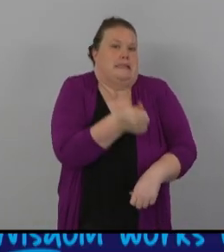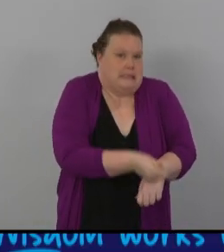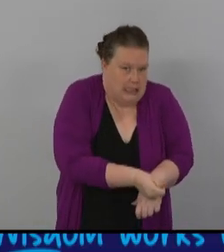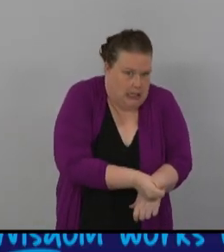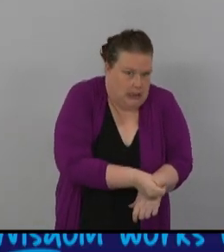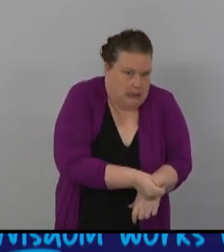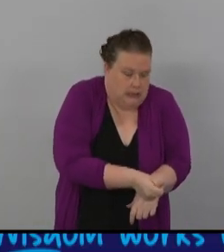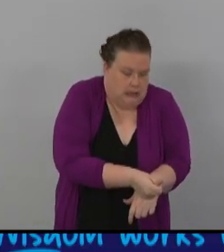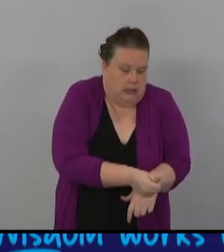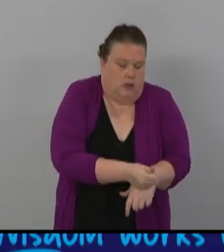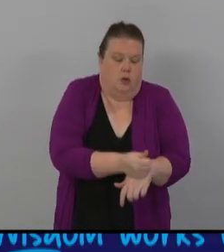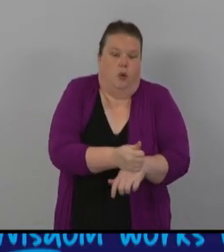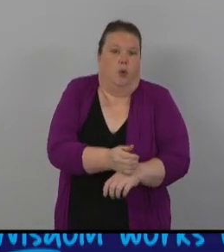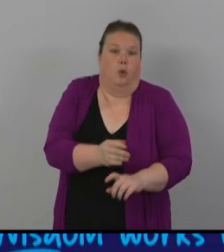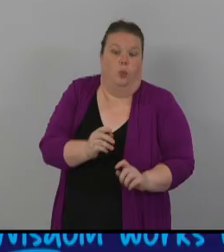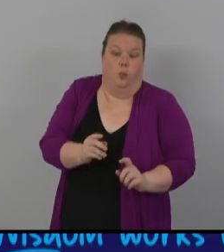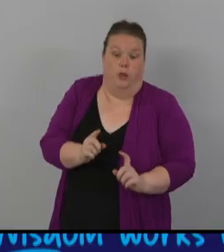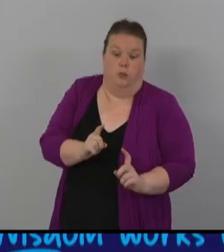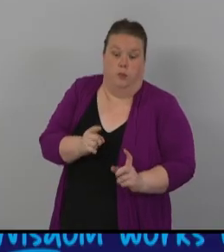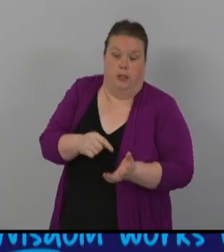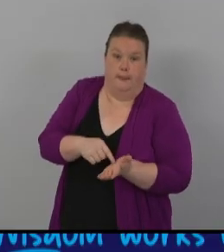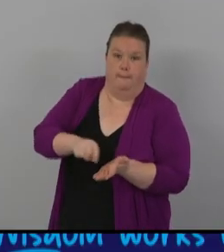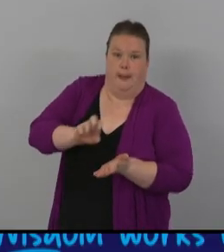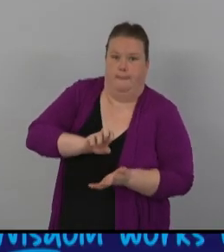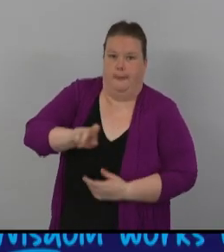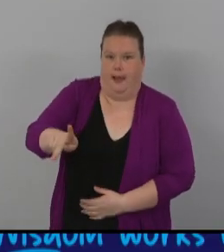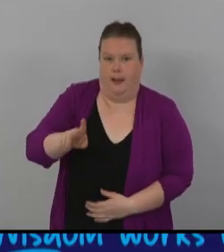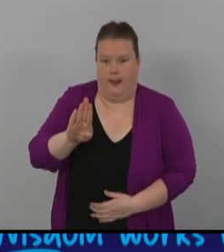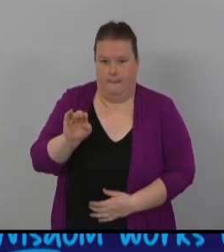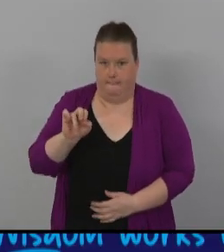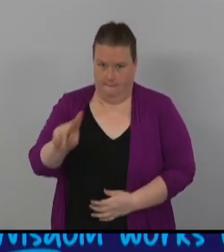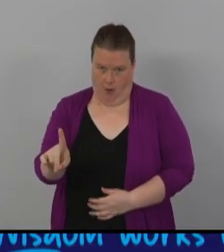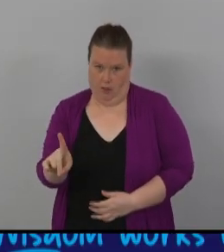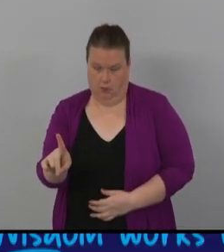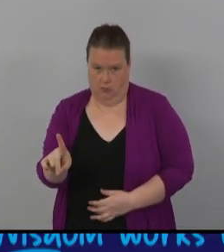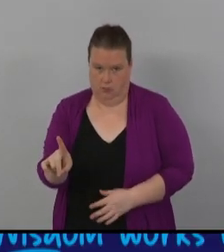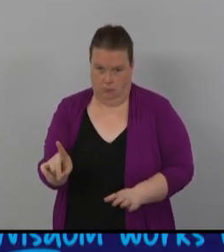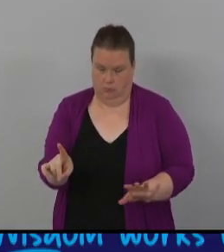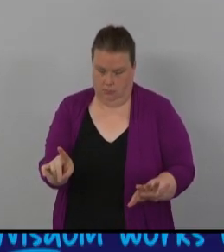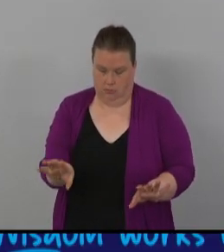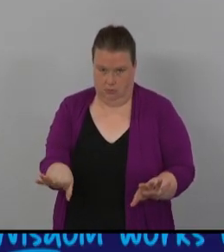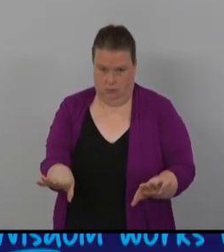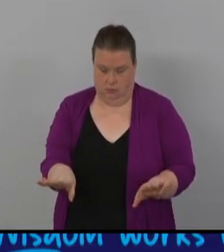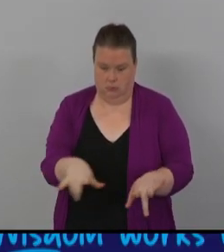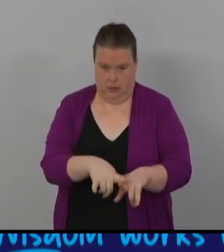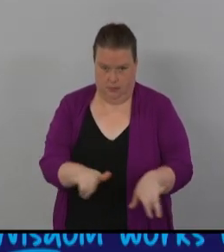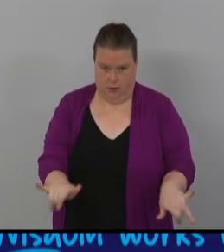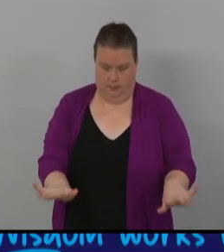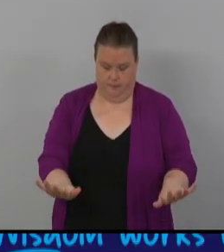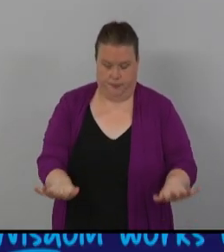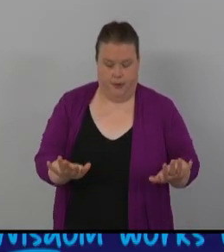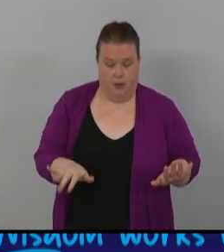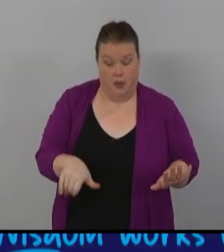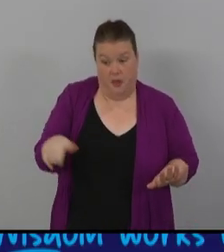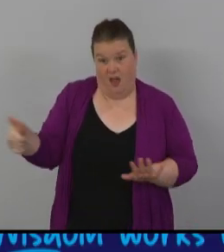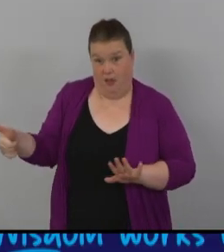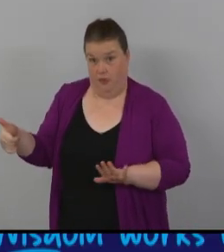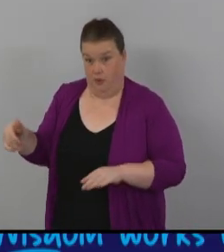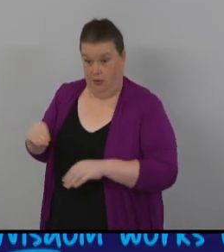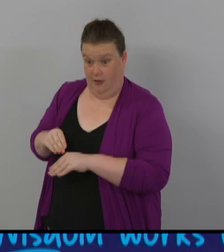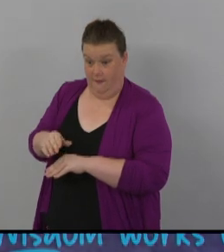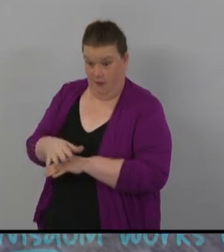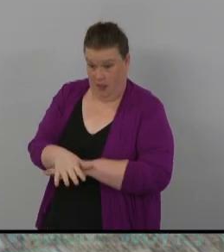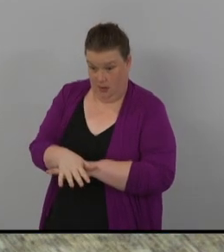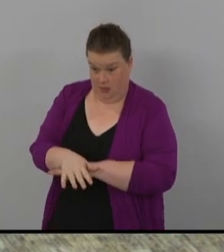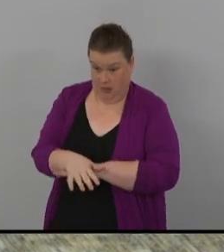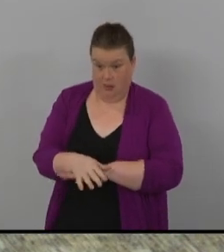bonds and, or refund bonds. And then other thing that really affects it is the